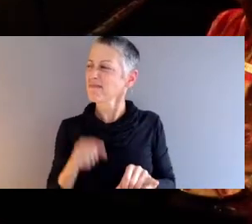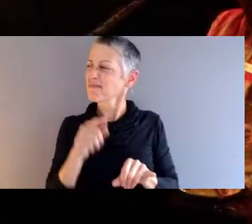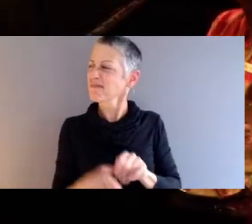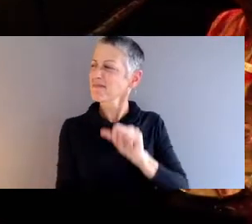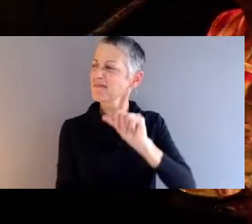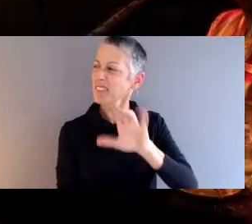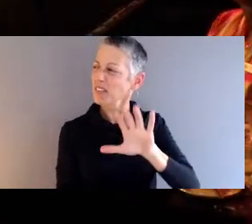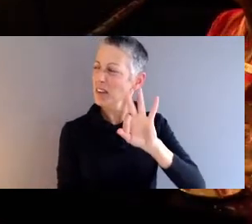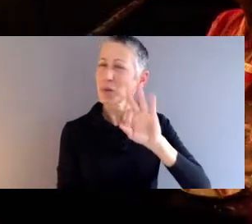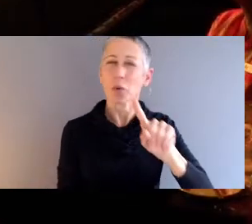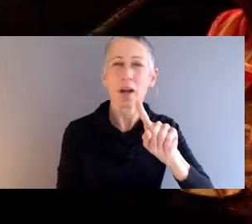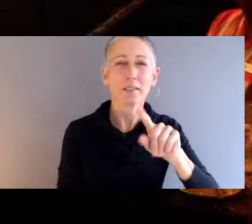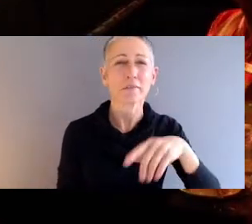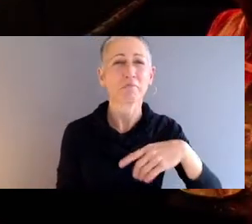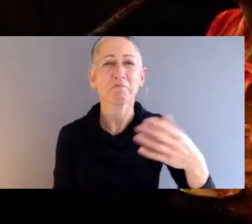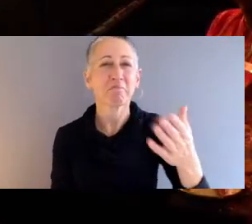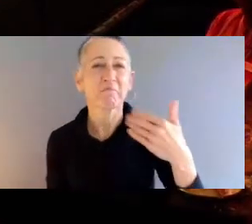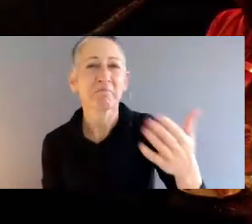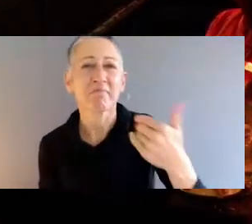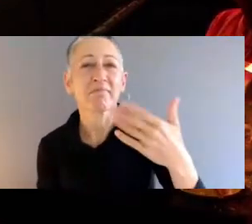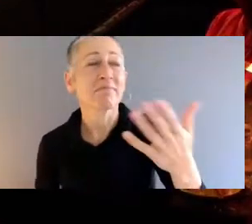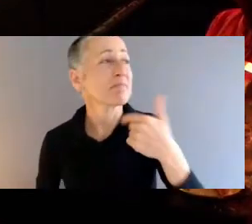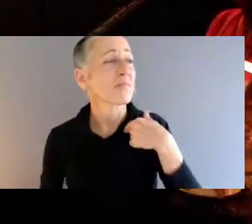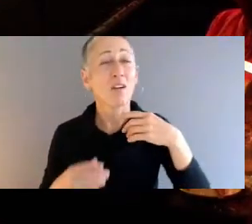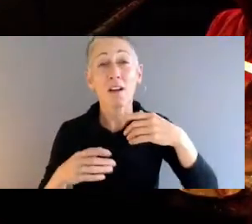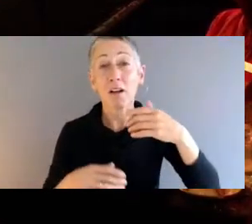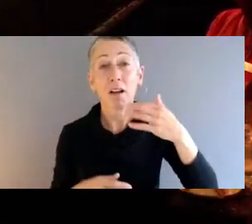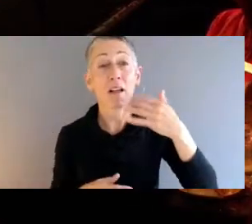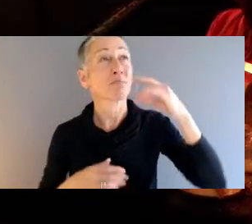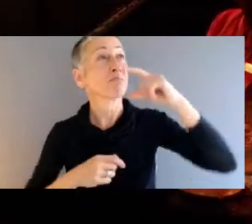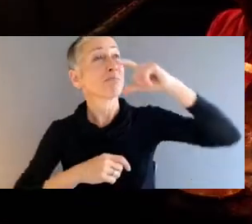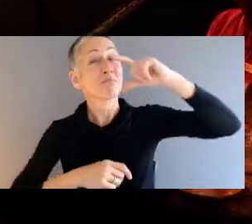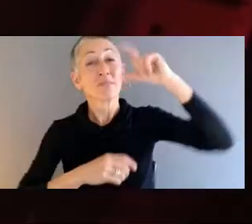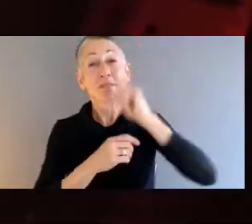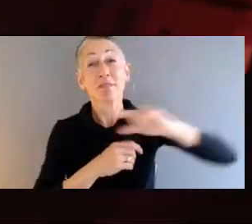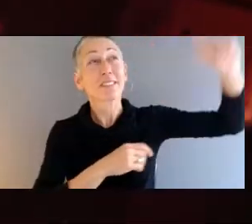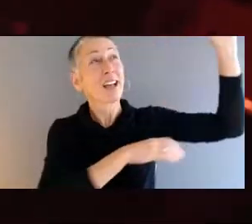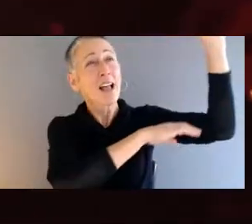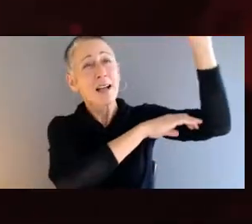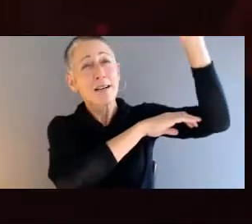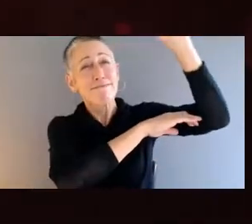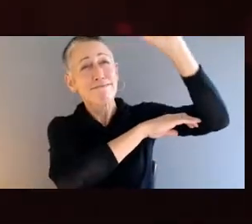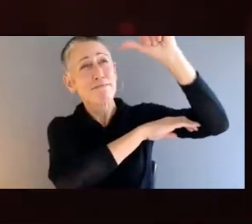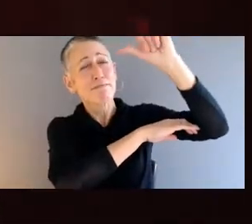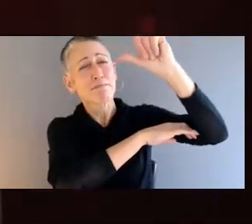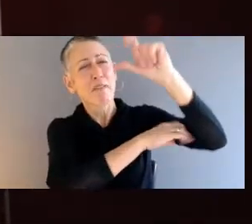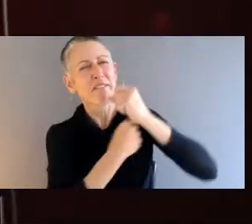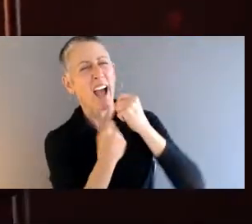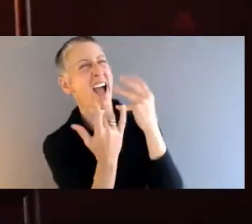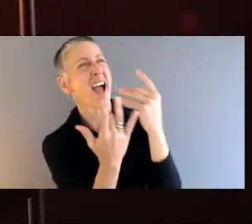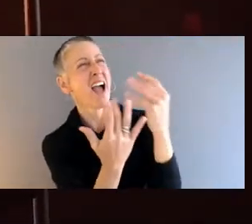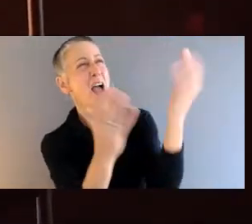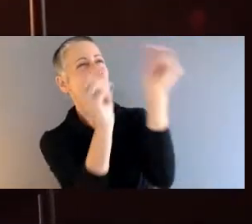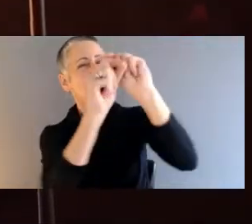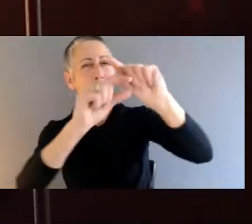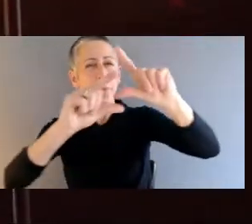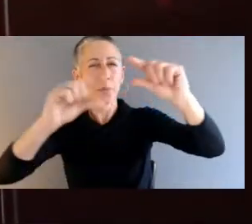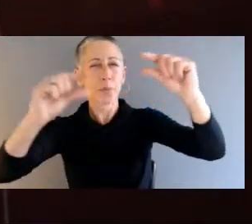A591. Colors on fire in the setting sun. Now you can finally